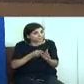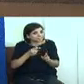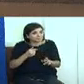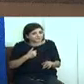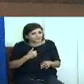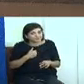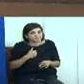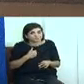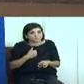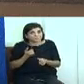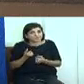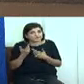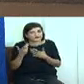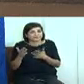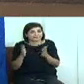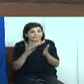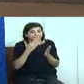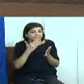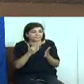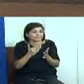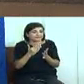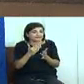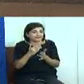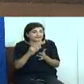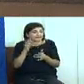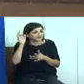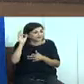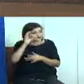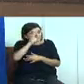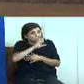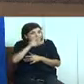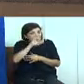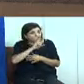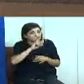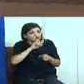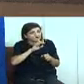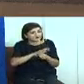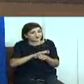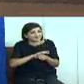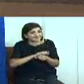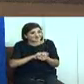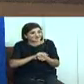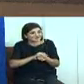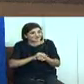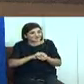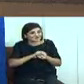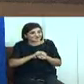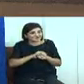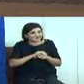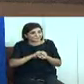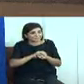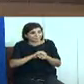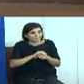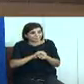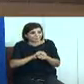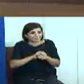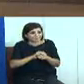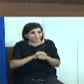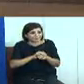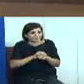in expressing your thanks to the Pastoral Search Committee for their years of work.